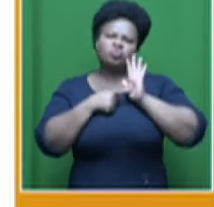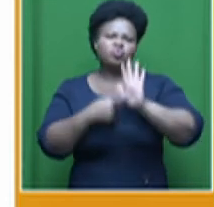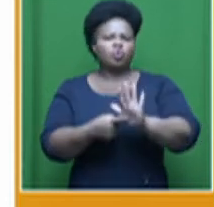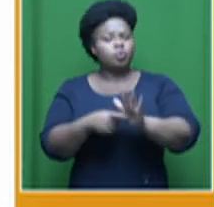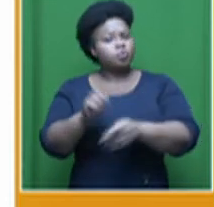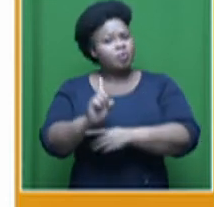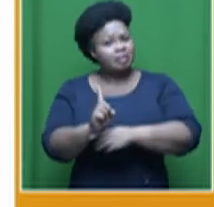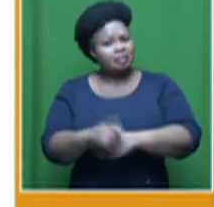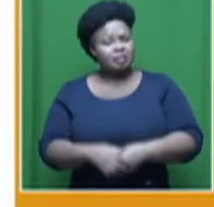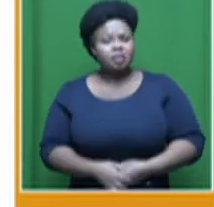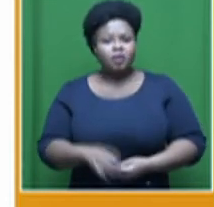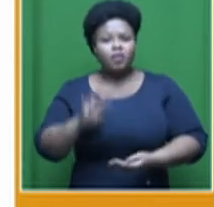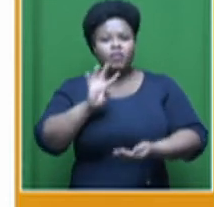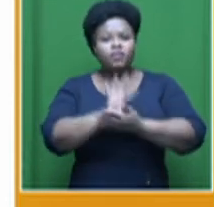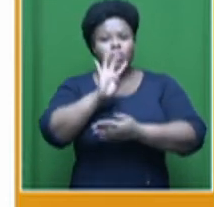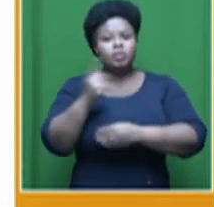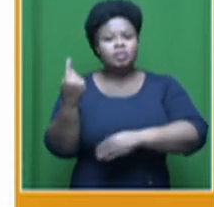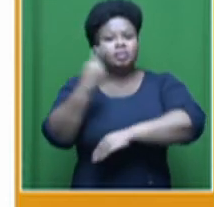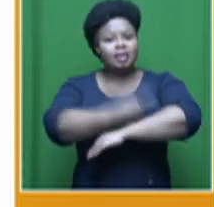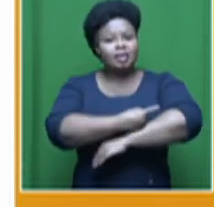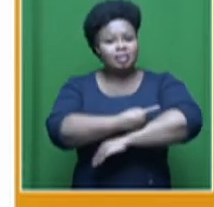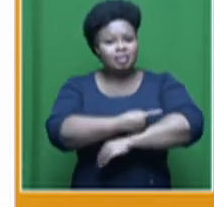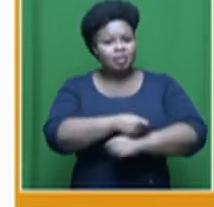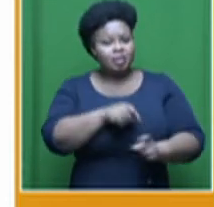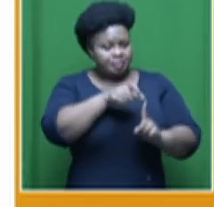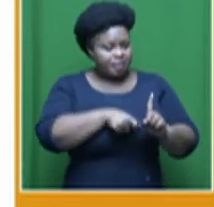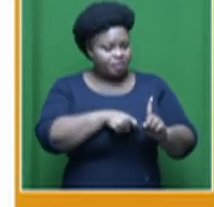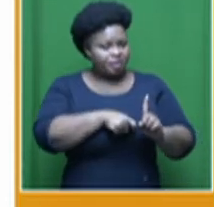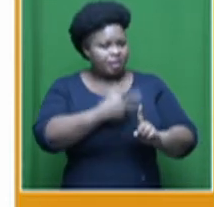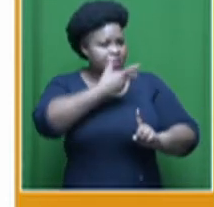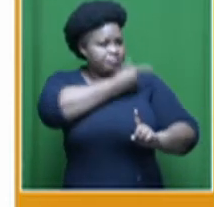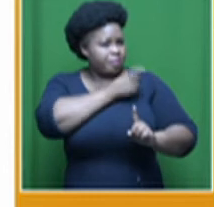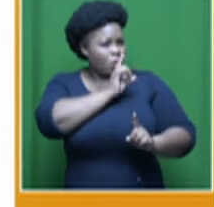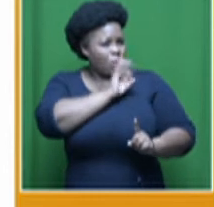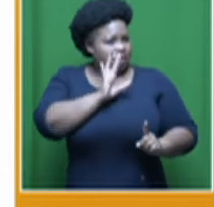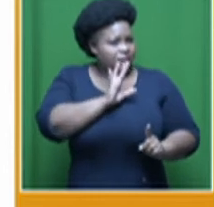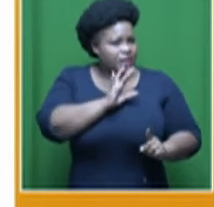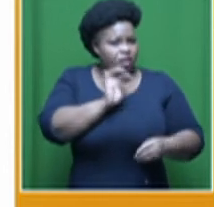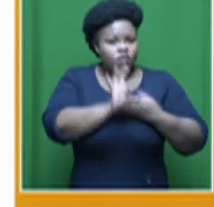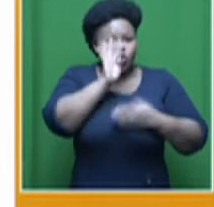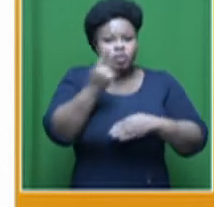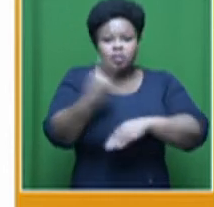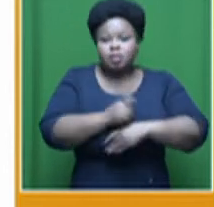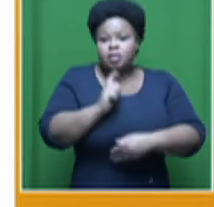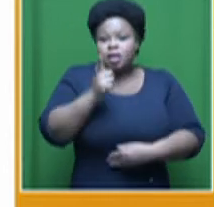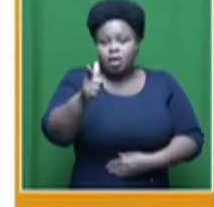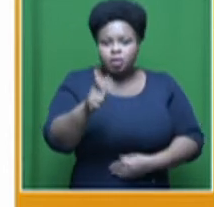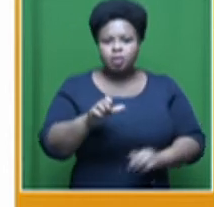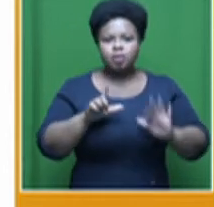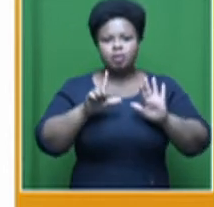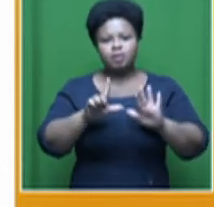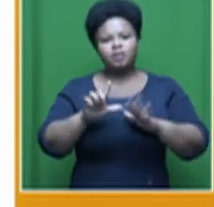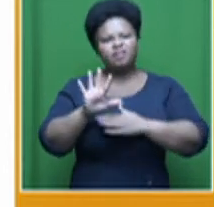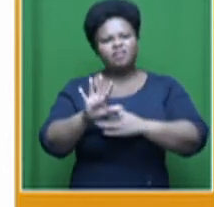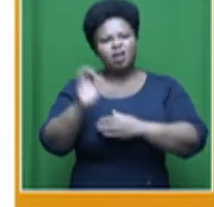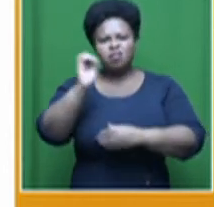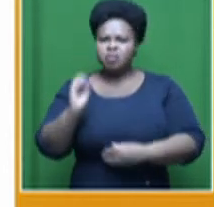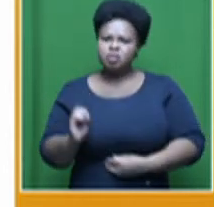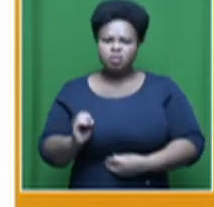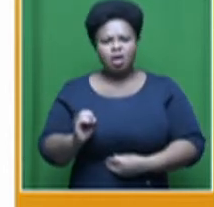that just 14 days after an individual had received a single dose, there was a 75% lower